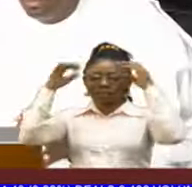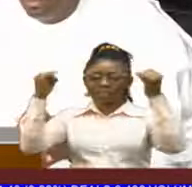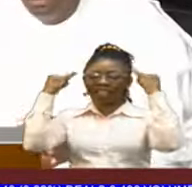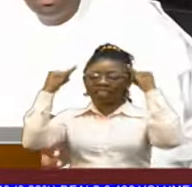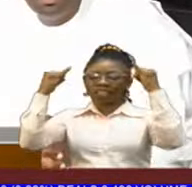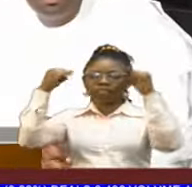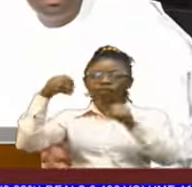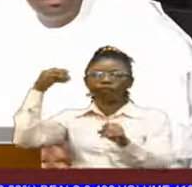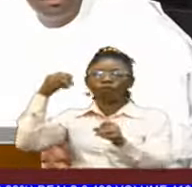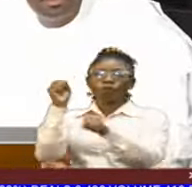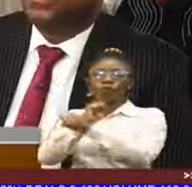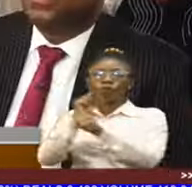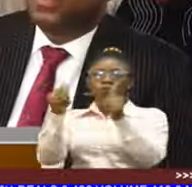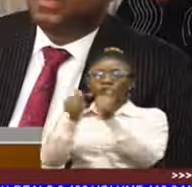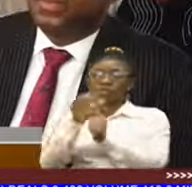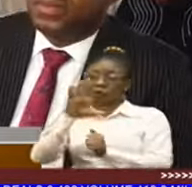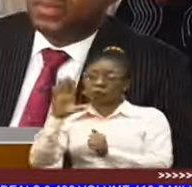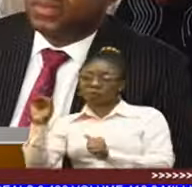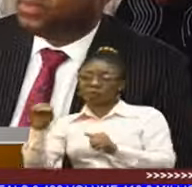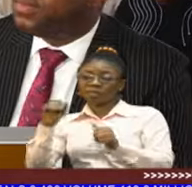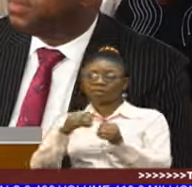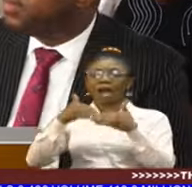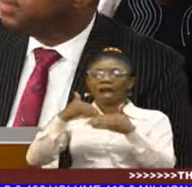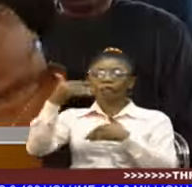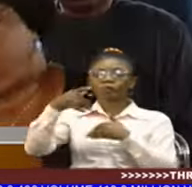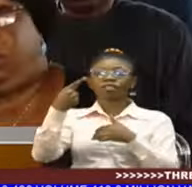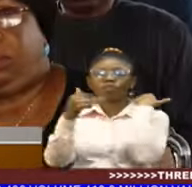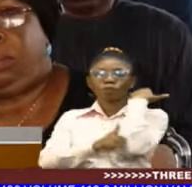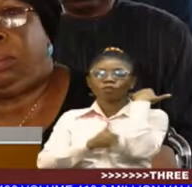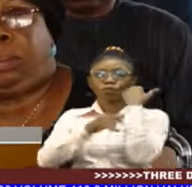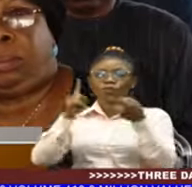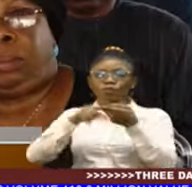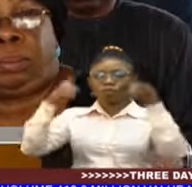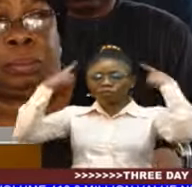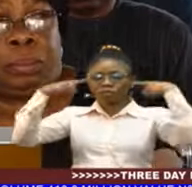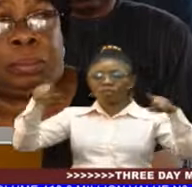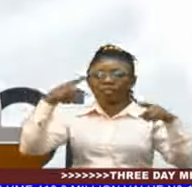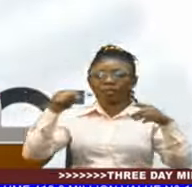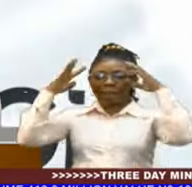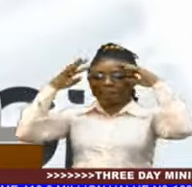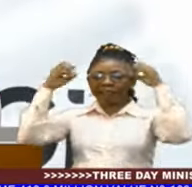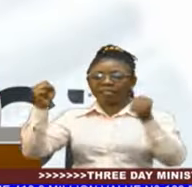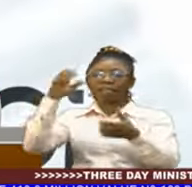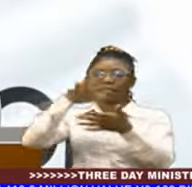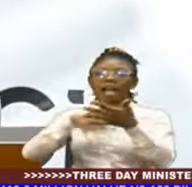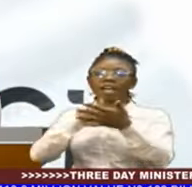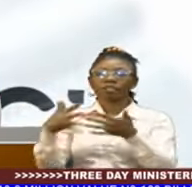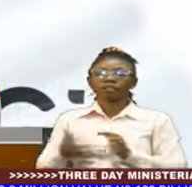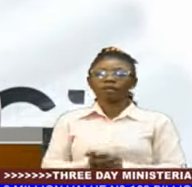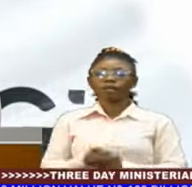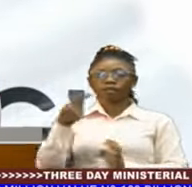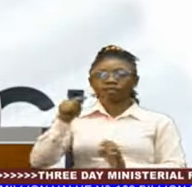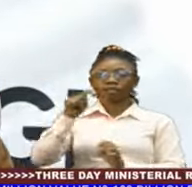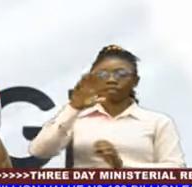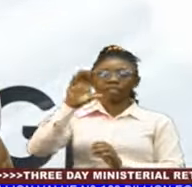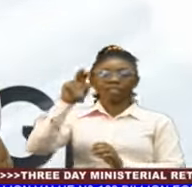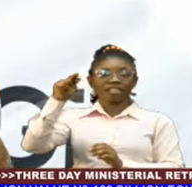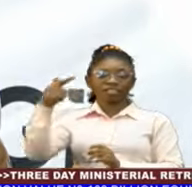working with reputable companies across the country to actualize the presidential mandate. For the PICNG, there is